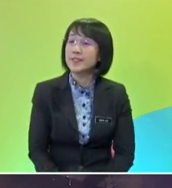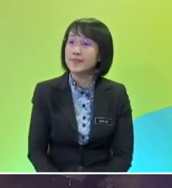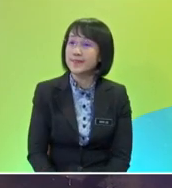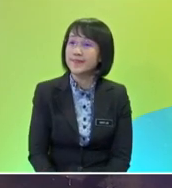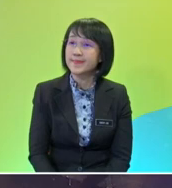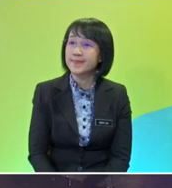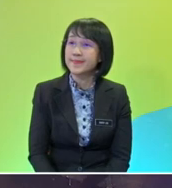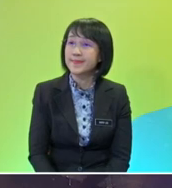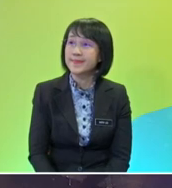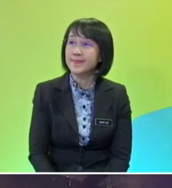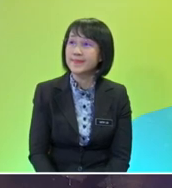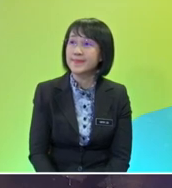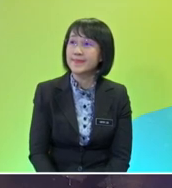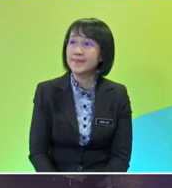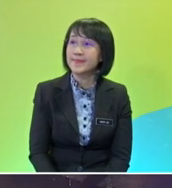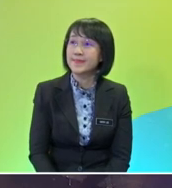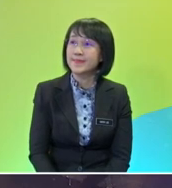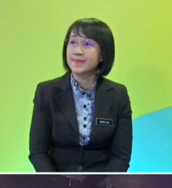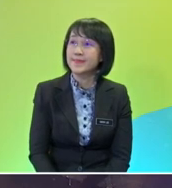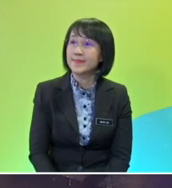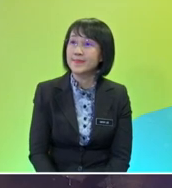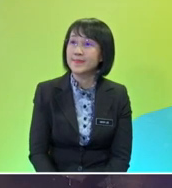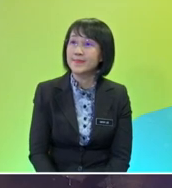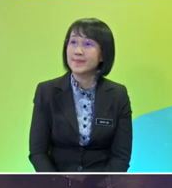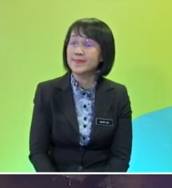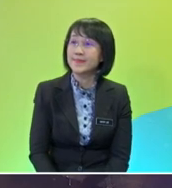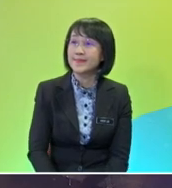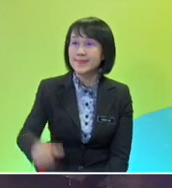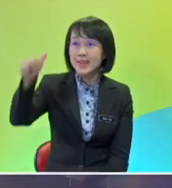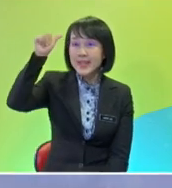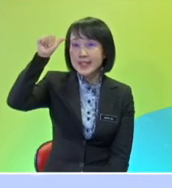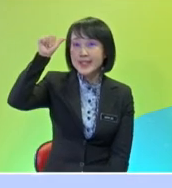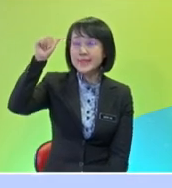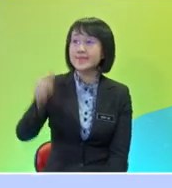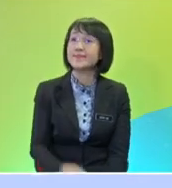Mm-hmm. And another advantage of fast food? Maybe we can yes. have... Yes, Aiden.